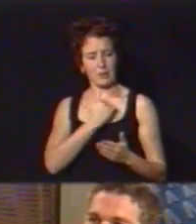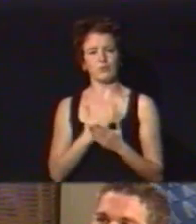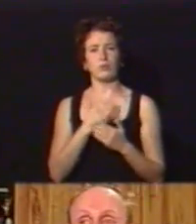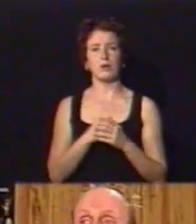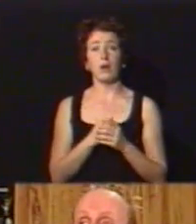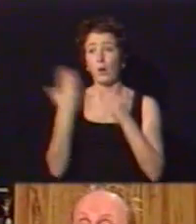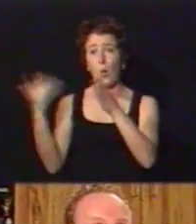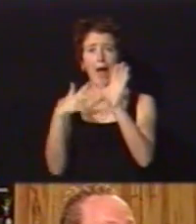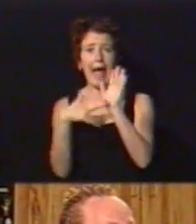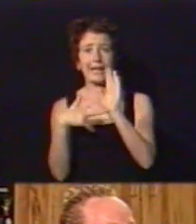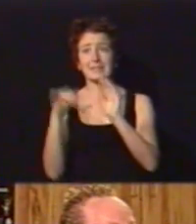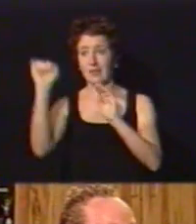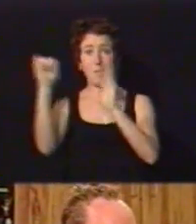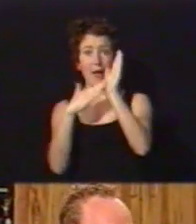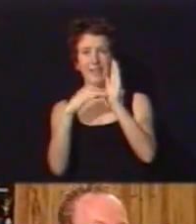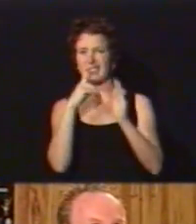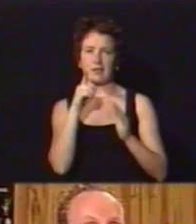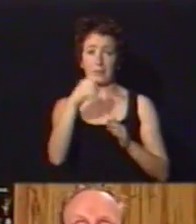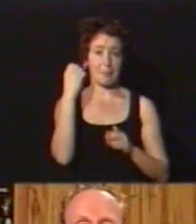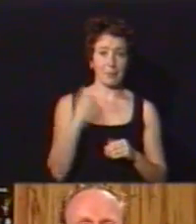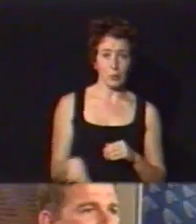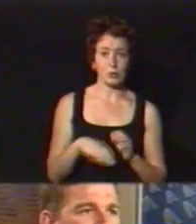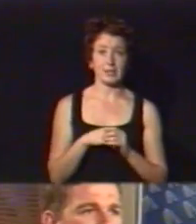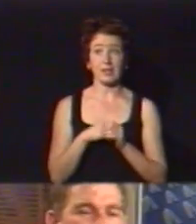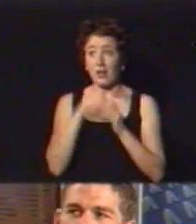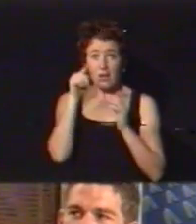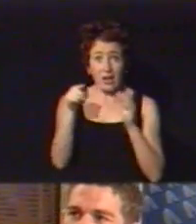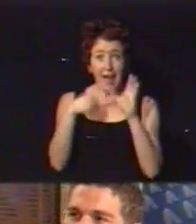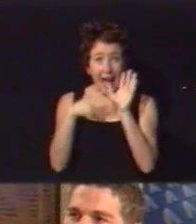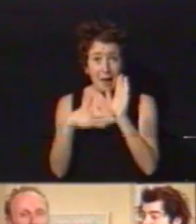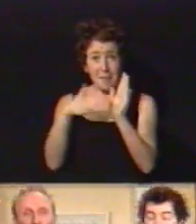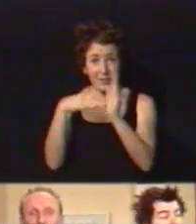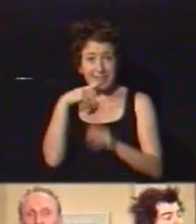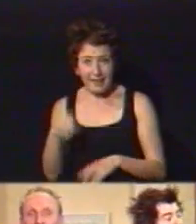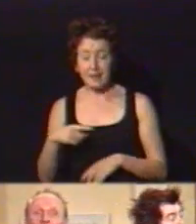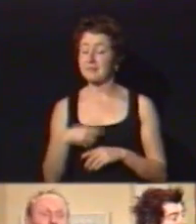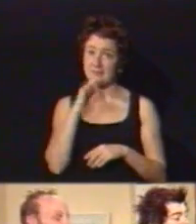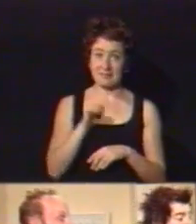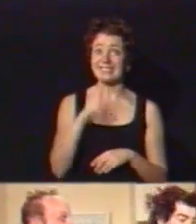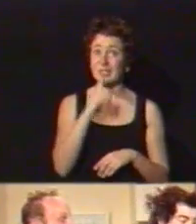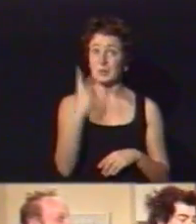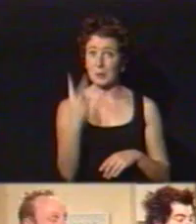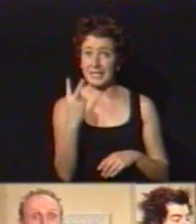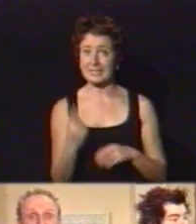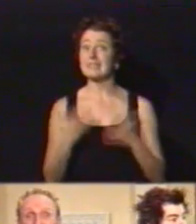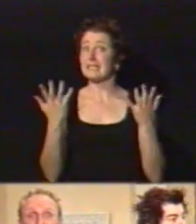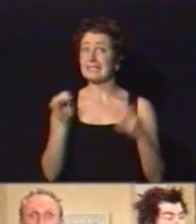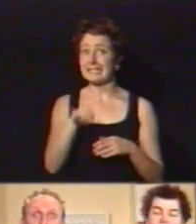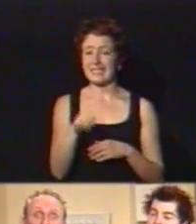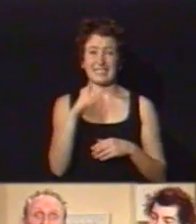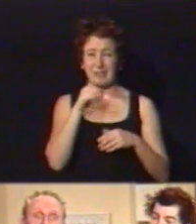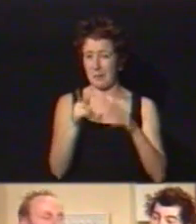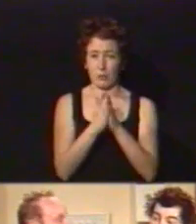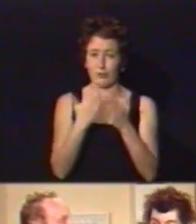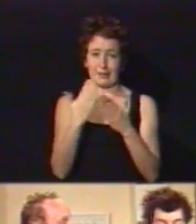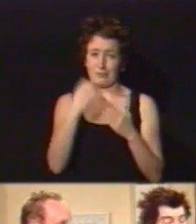it and said it was a load of crap. And Haish's mum said that. Can you say crap? Yes. I've just said twice. But apparently, it's a load of